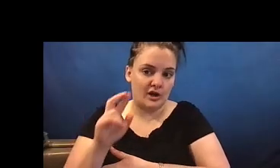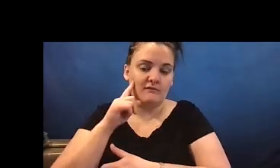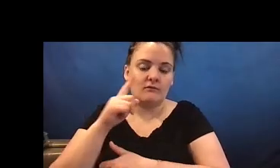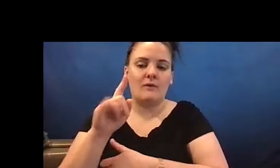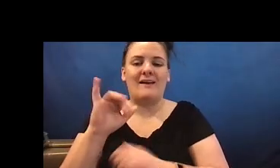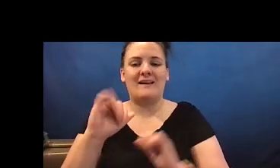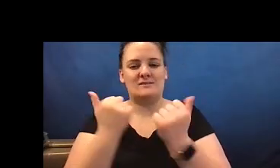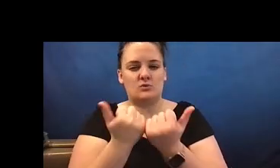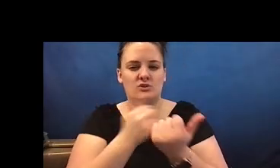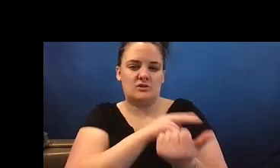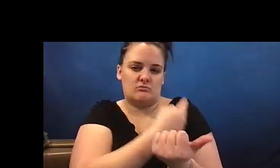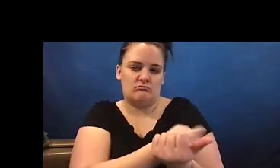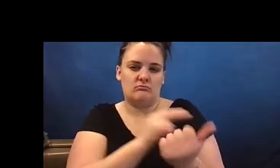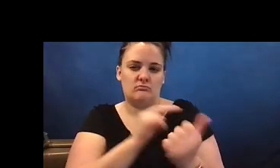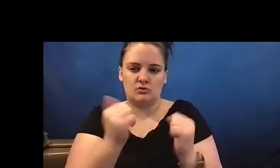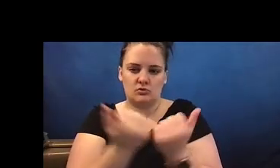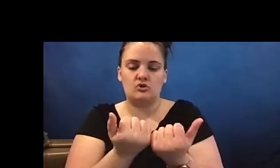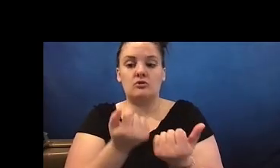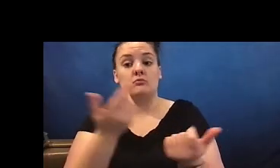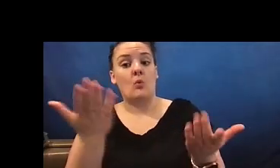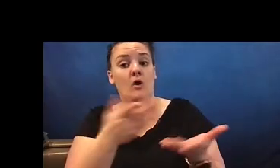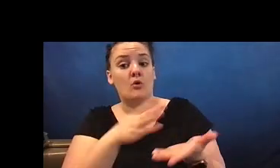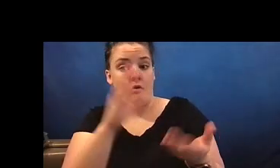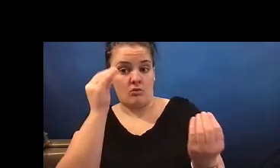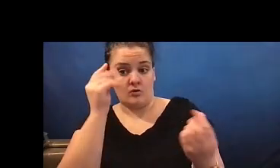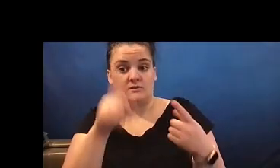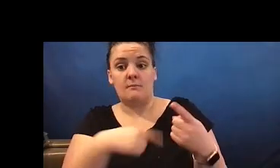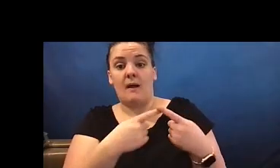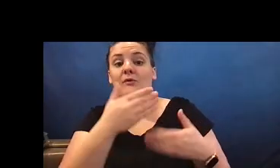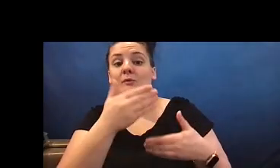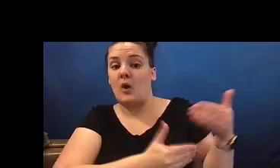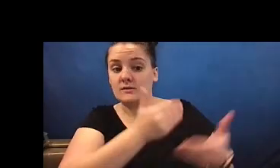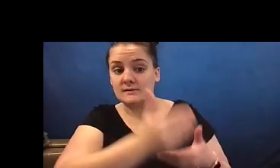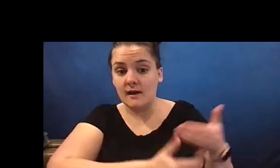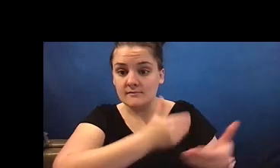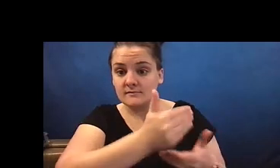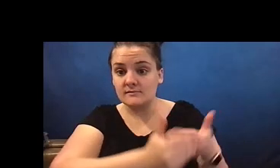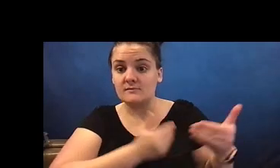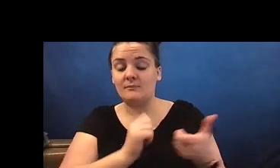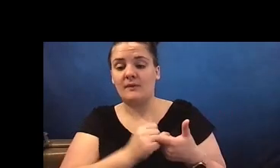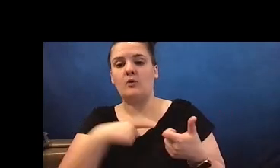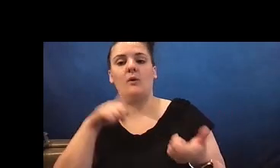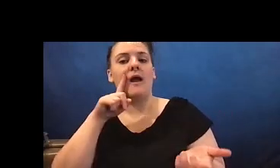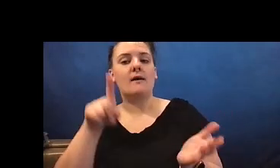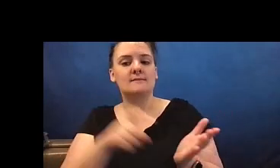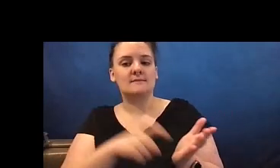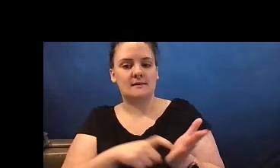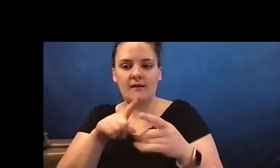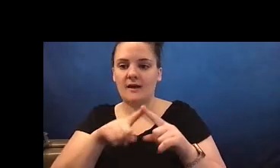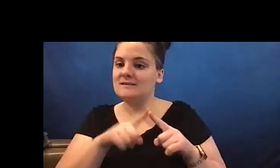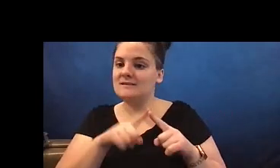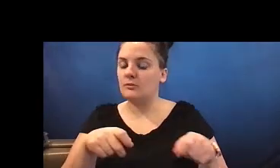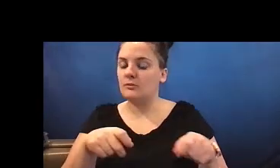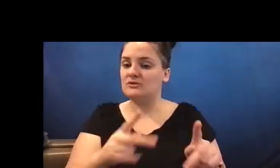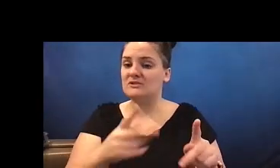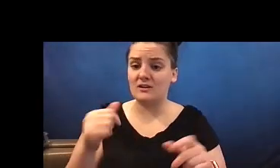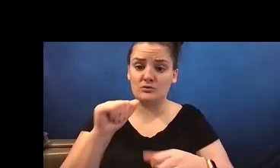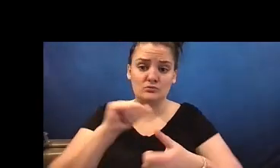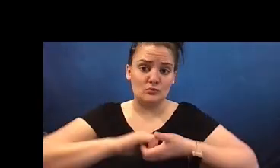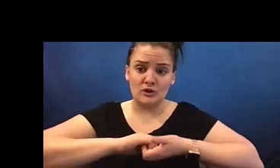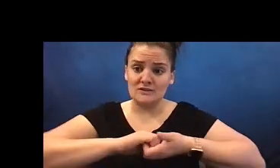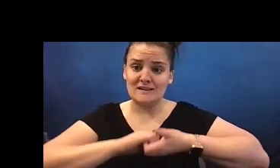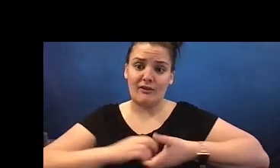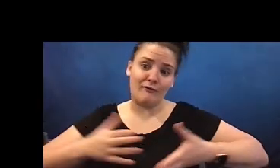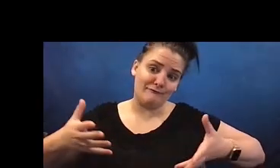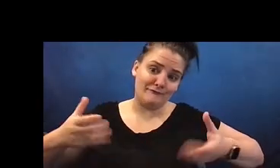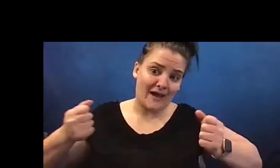on the process we might go through in order to identify those opportunities and work together with high speed to get